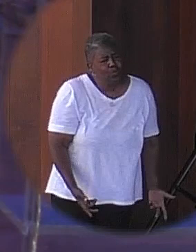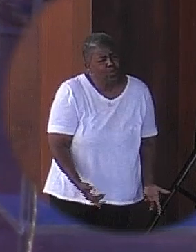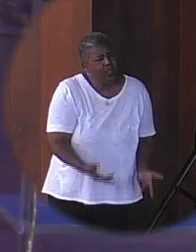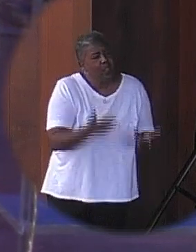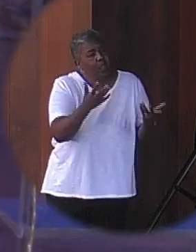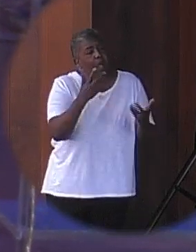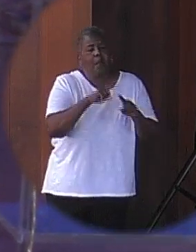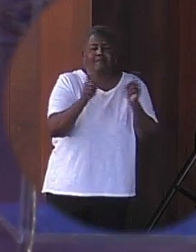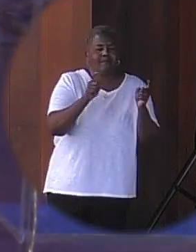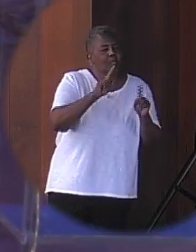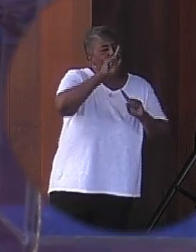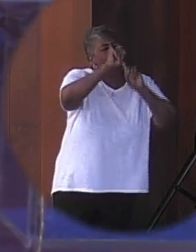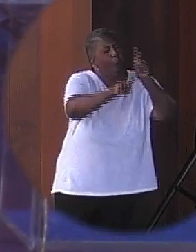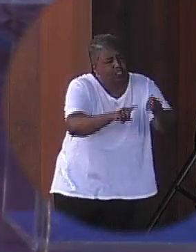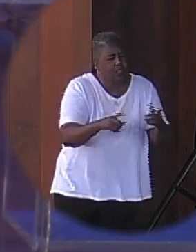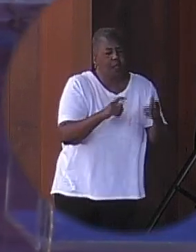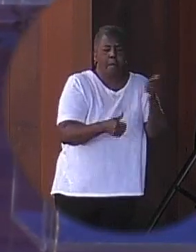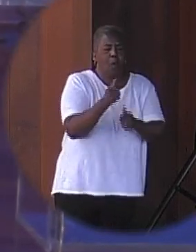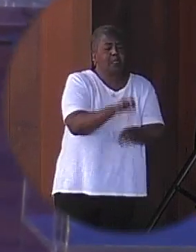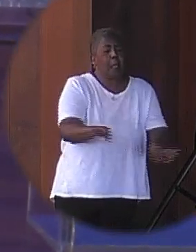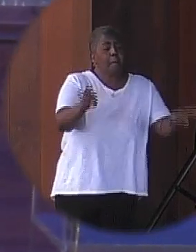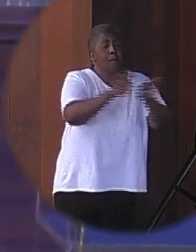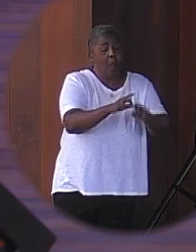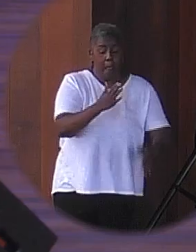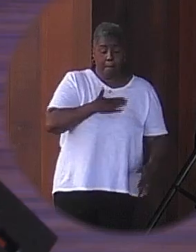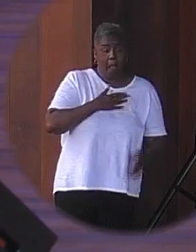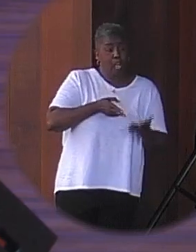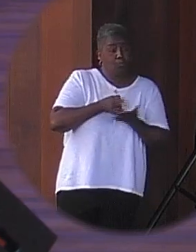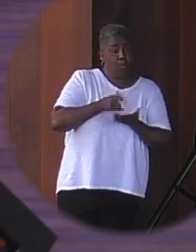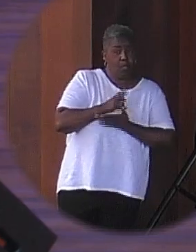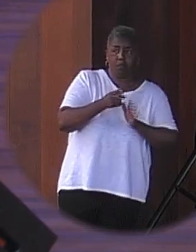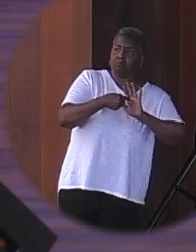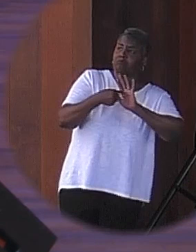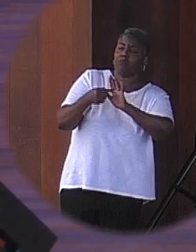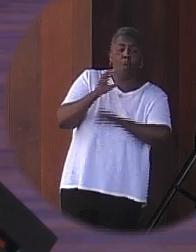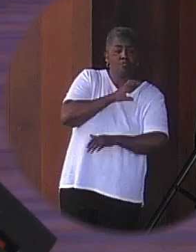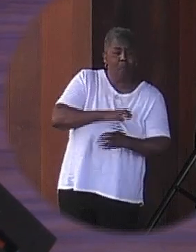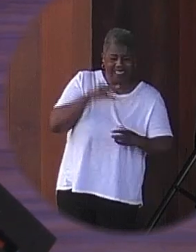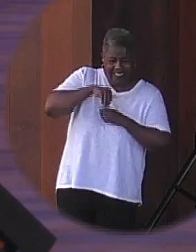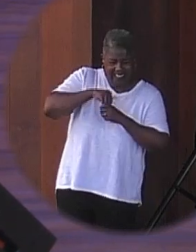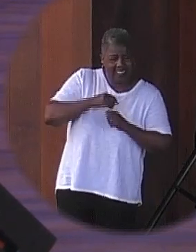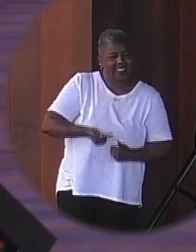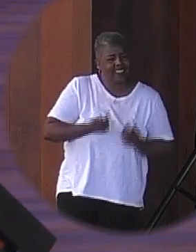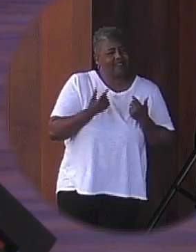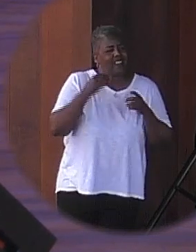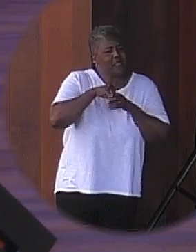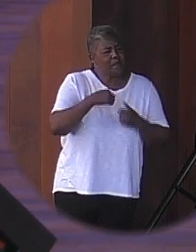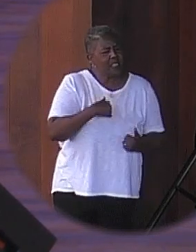Here's the question. Does my truth reveal Christ in me?